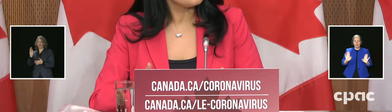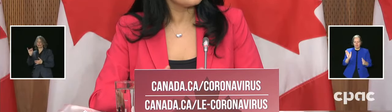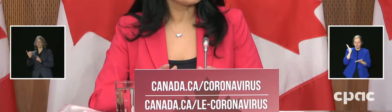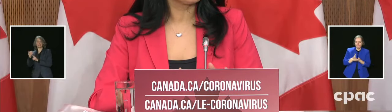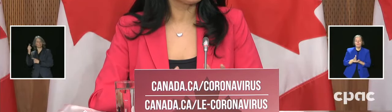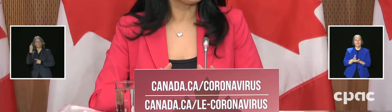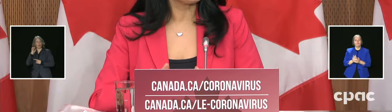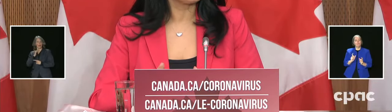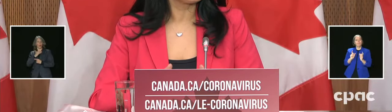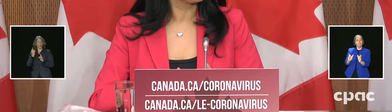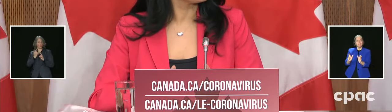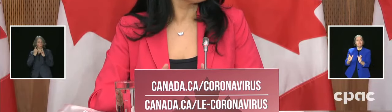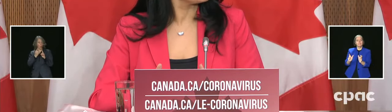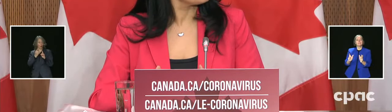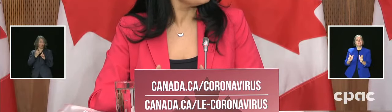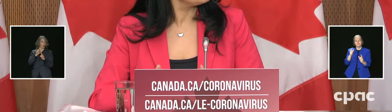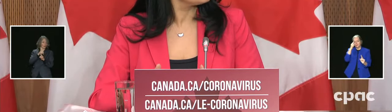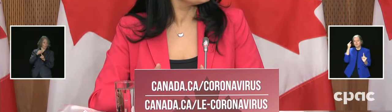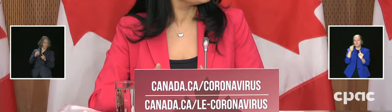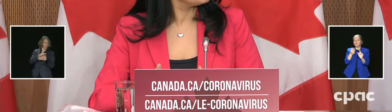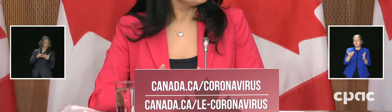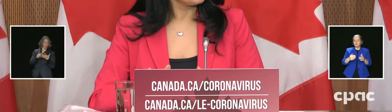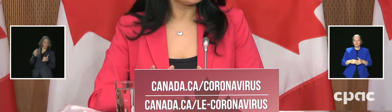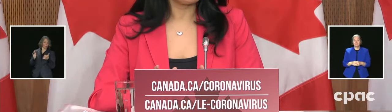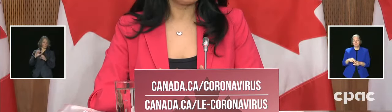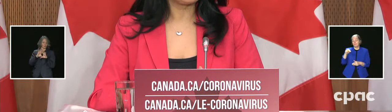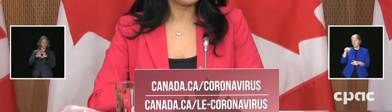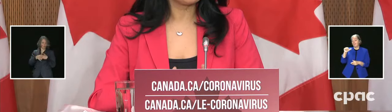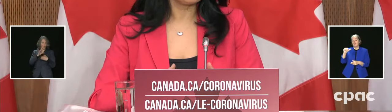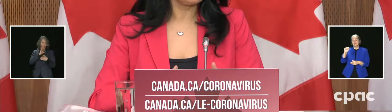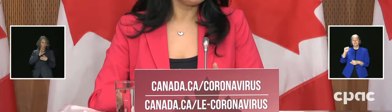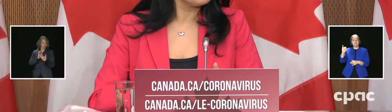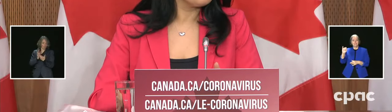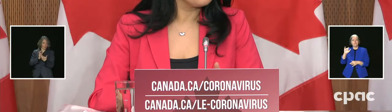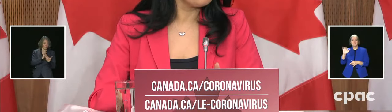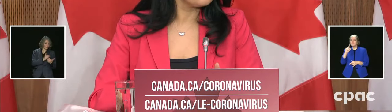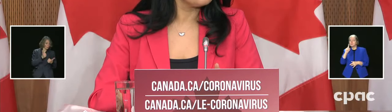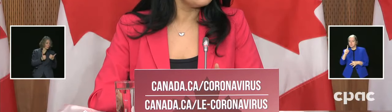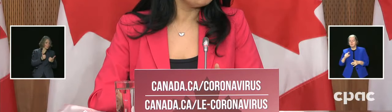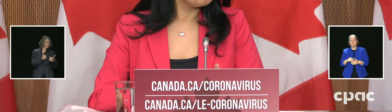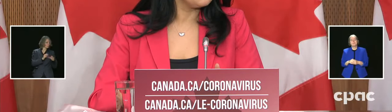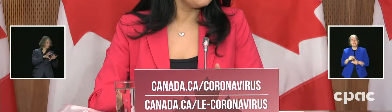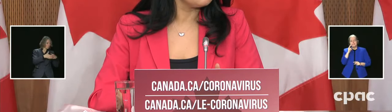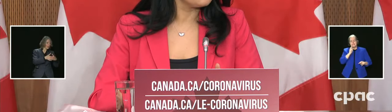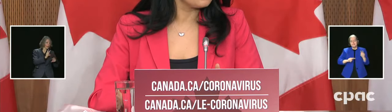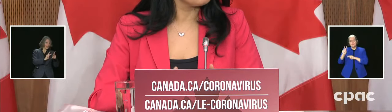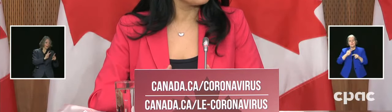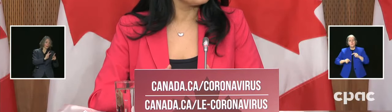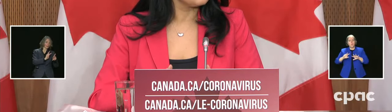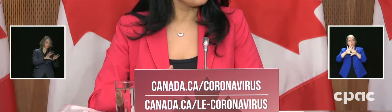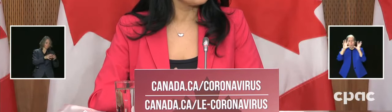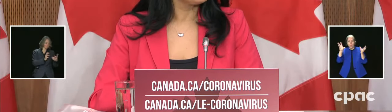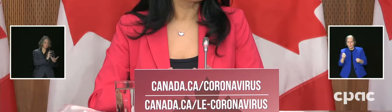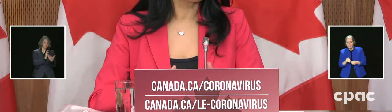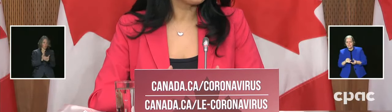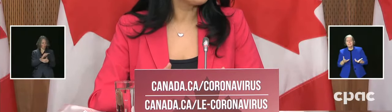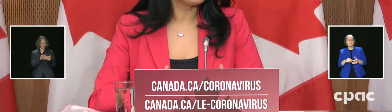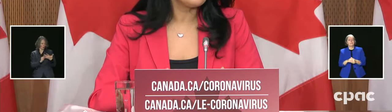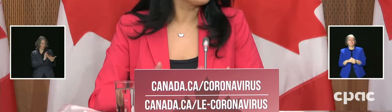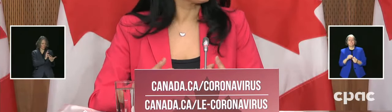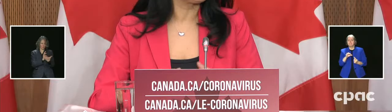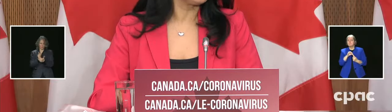into context, look at whether or not there's certain priority groups that potentially would preferentially be given one versus the other. The